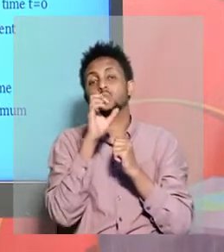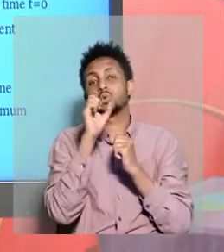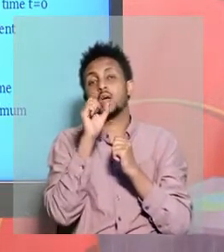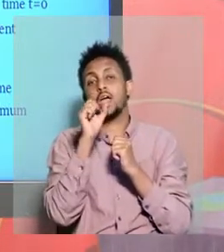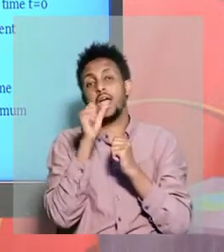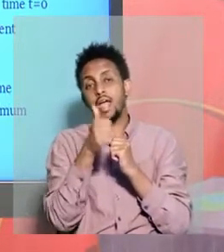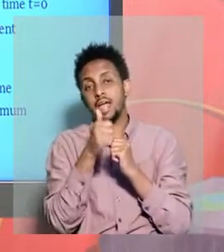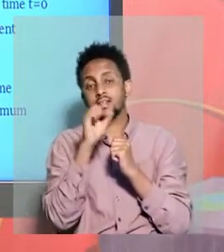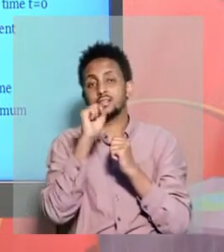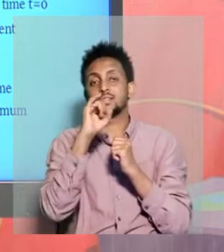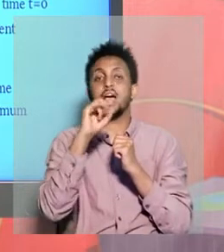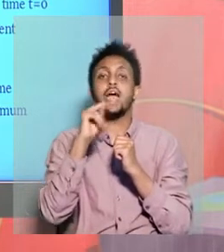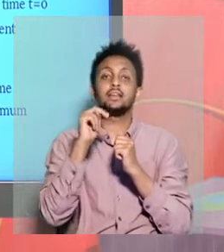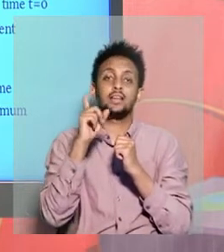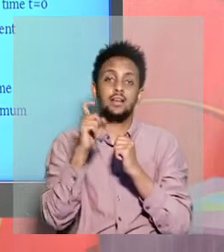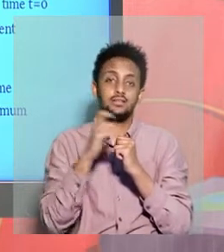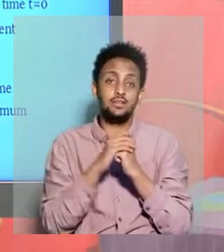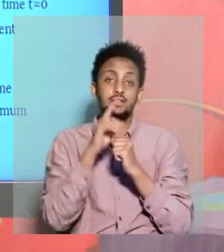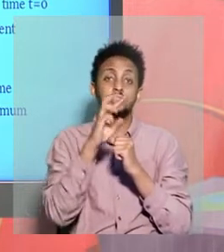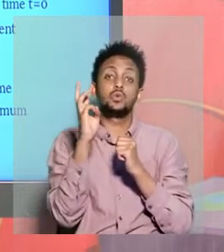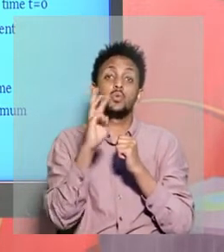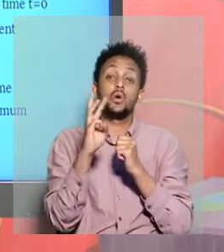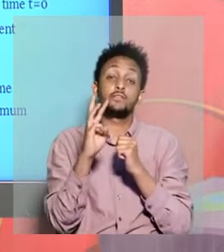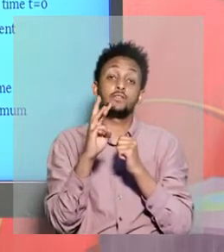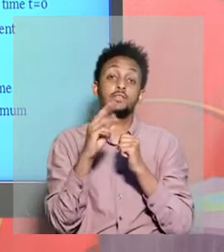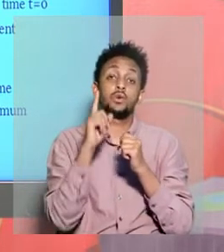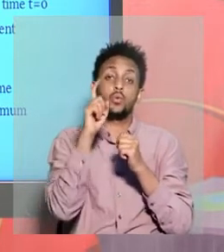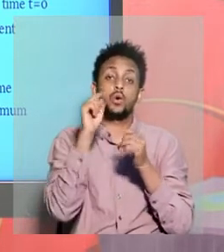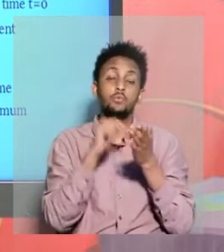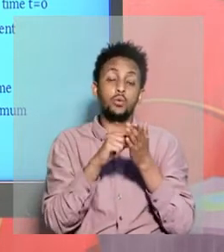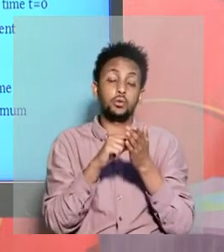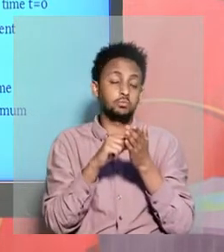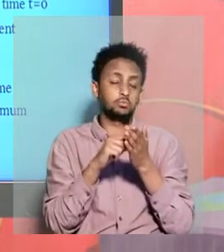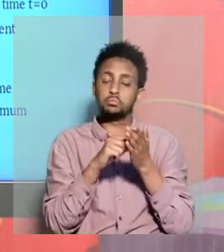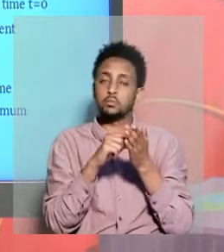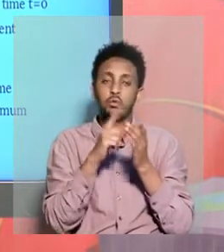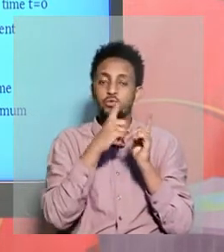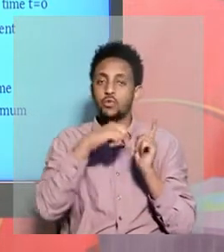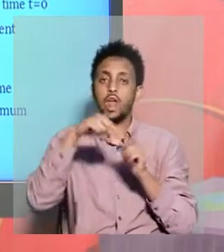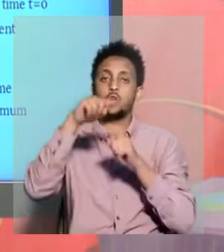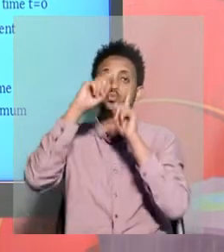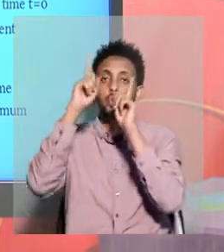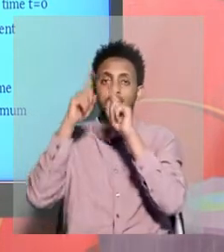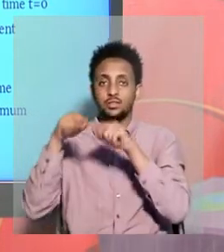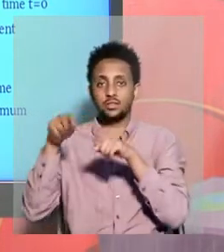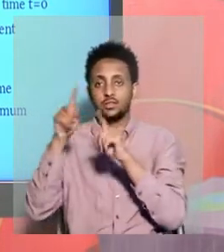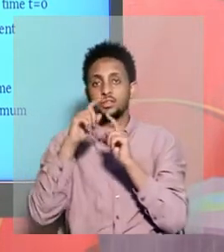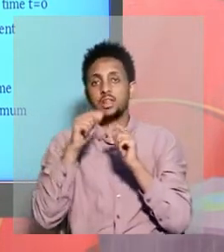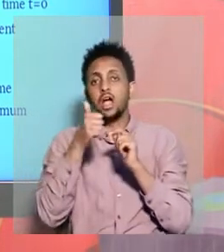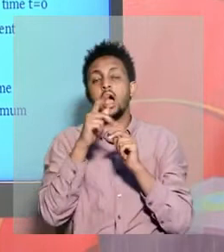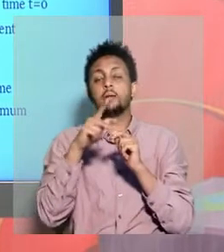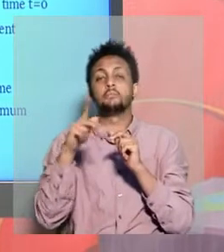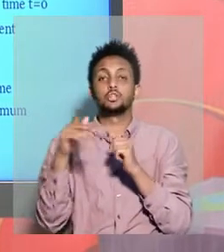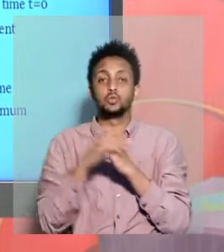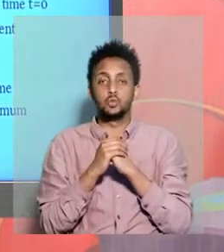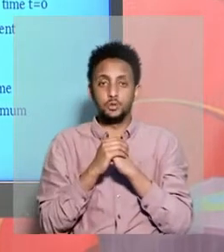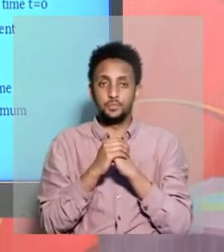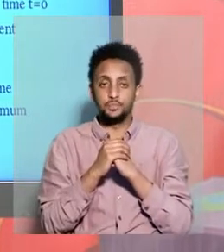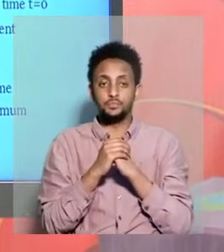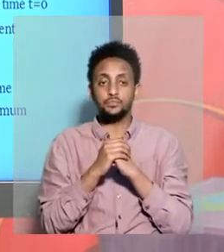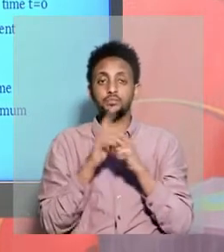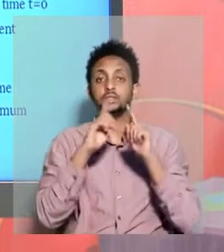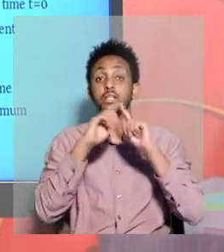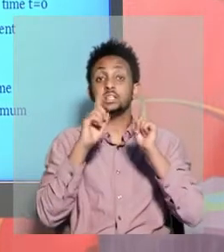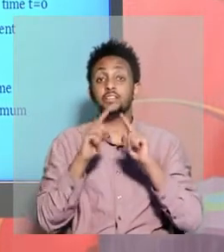sine kx omega t. This wave is standing at one point, but it has a fluctuating amplitude, okay,